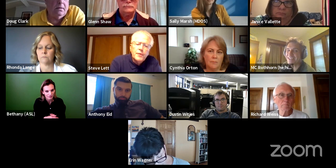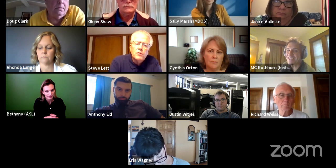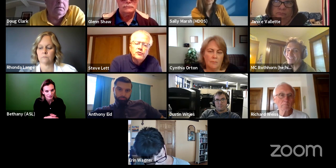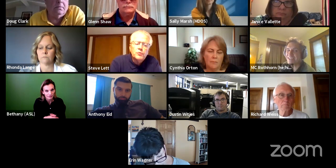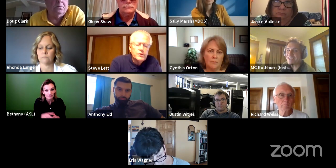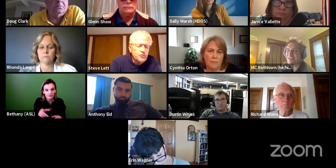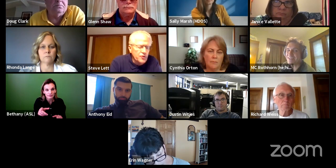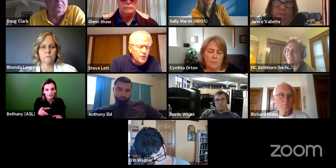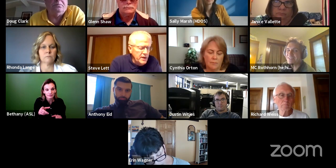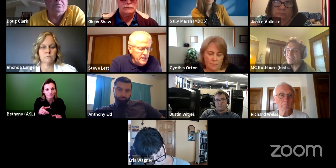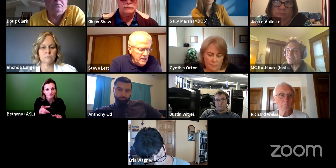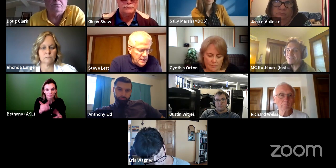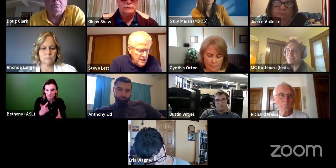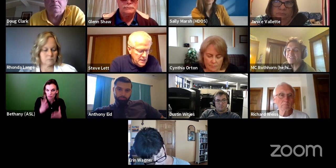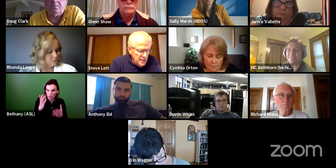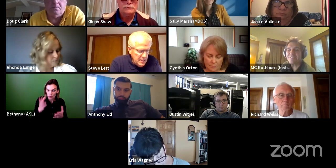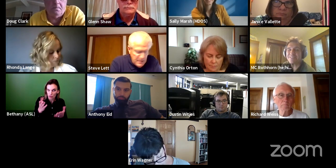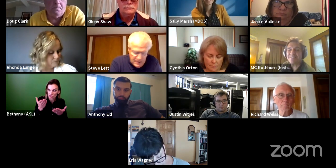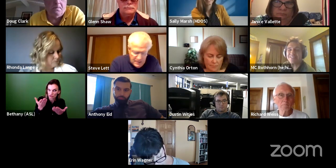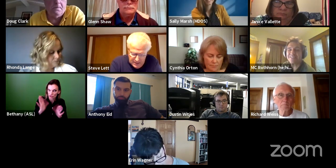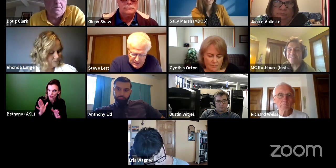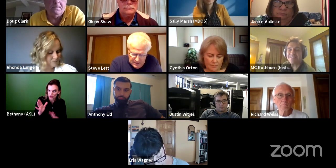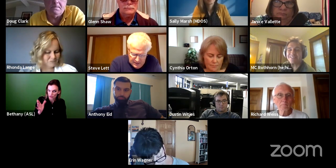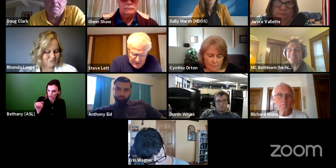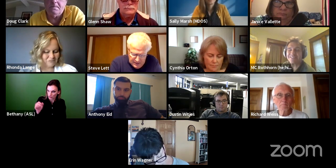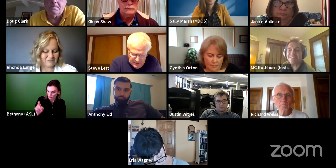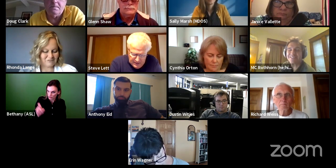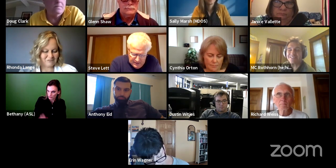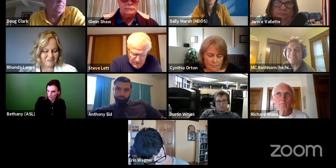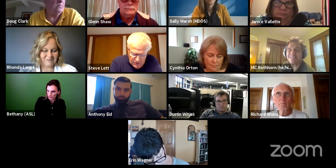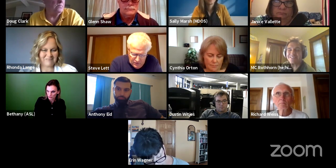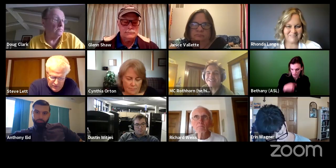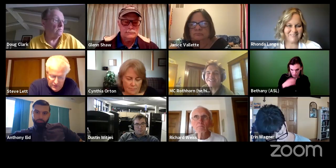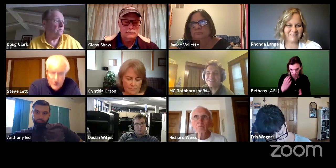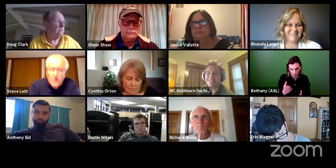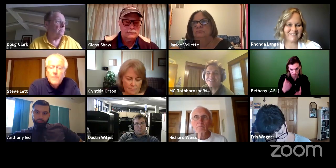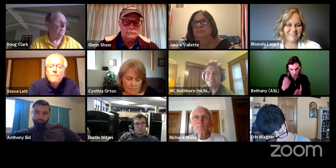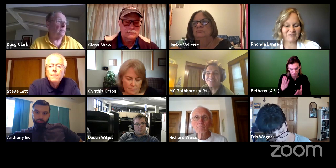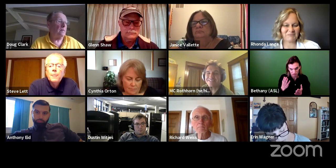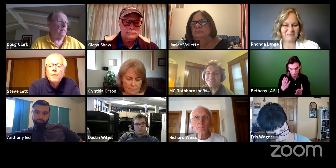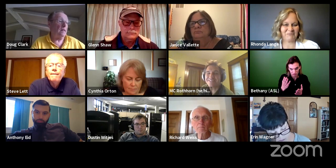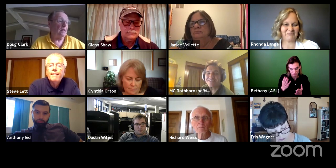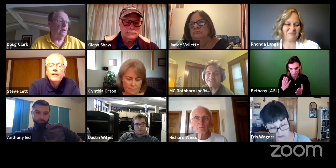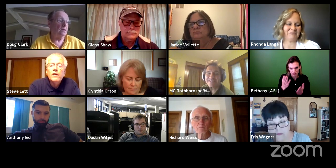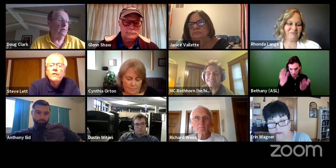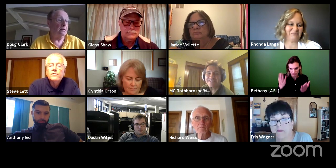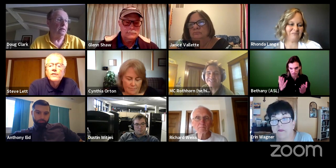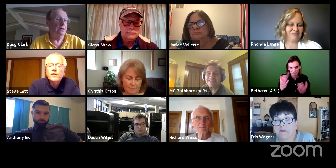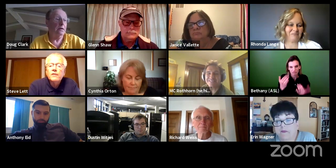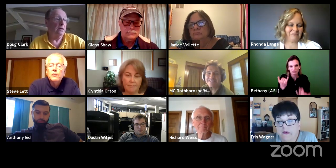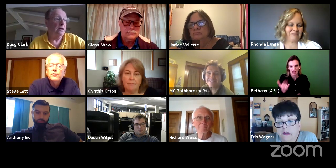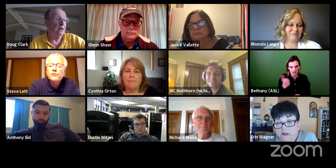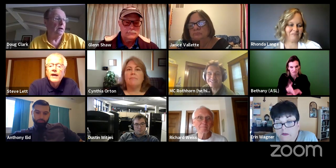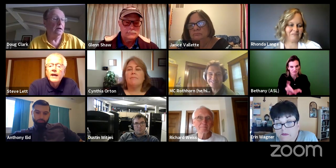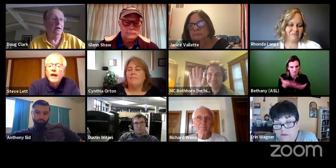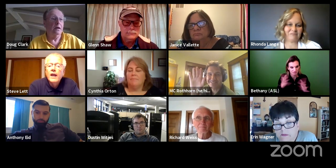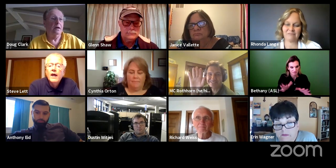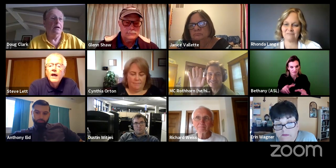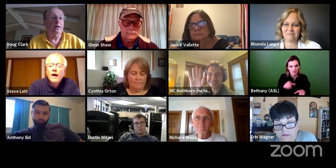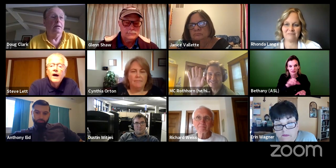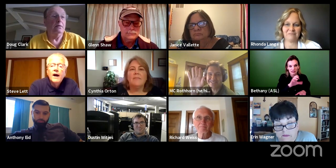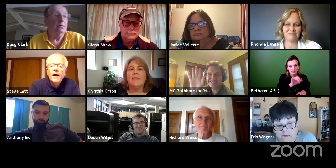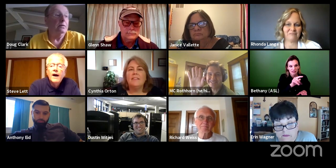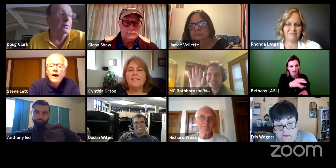Would you make a motion we adjourn, Juanita? I make the motion. I move that we adjourn. Cynthia, will you second